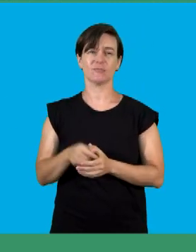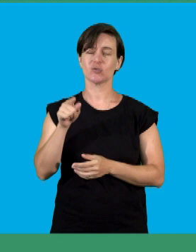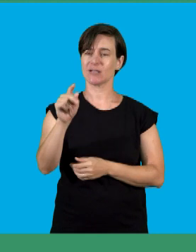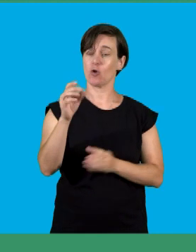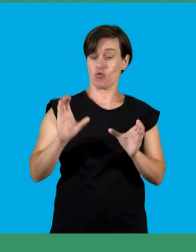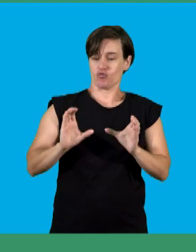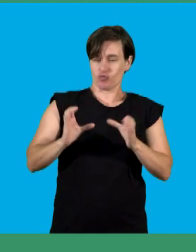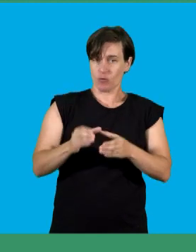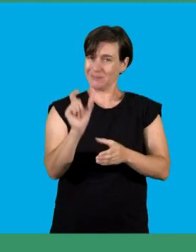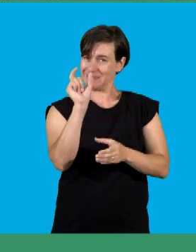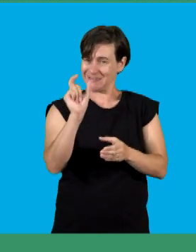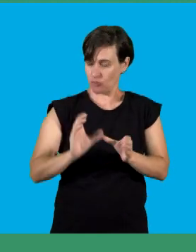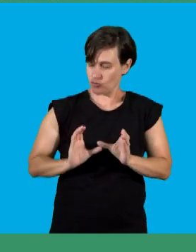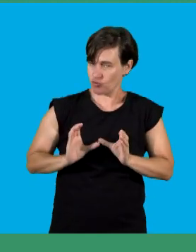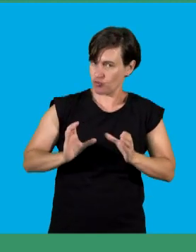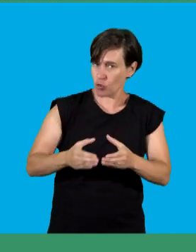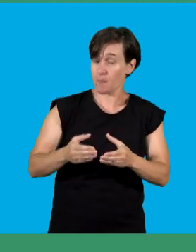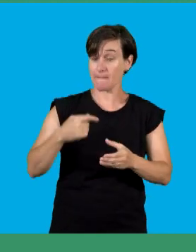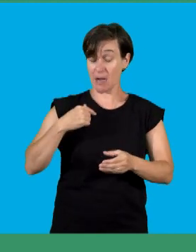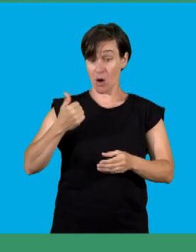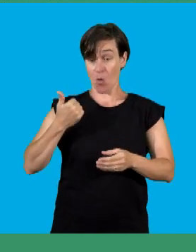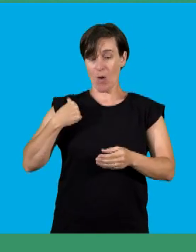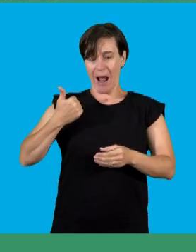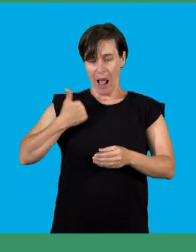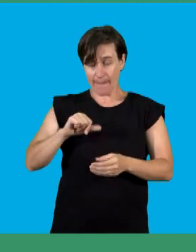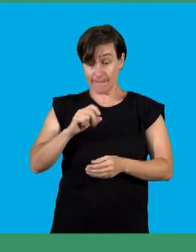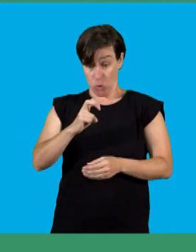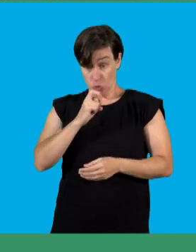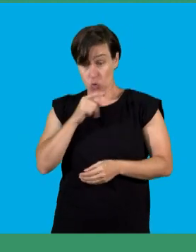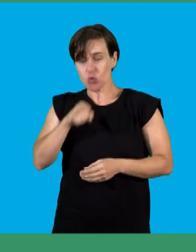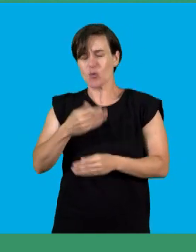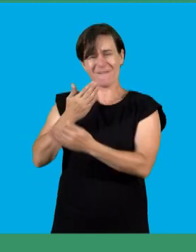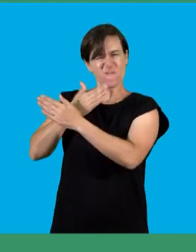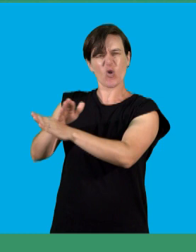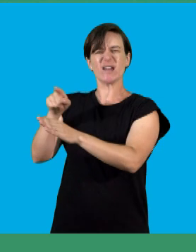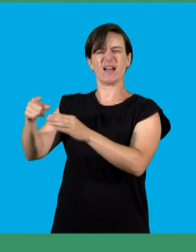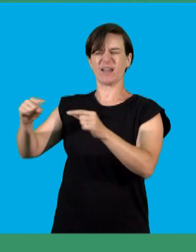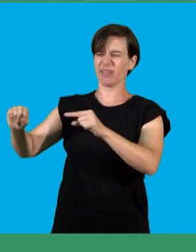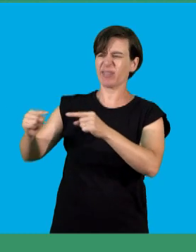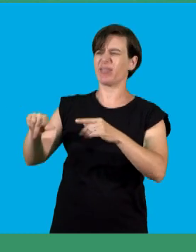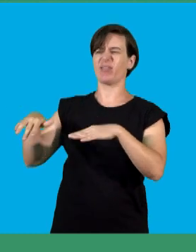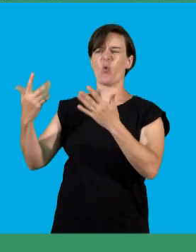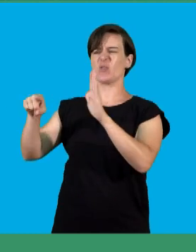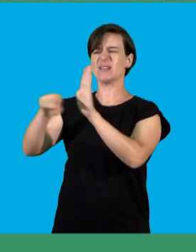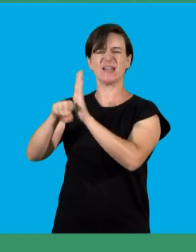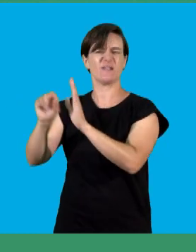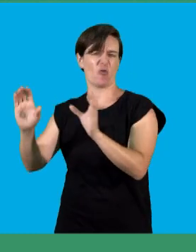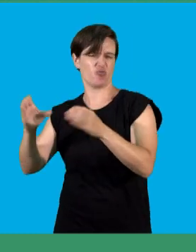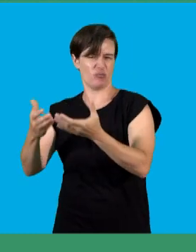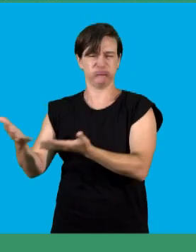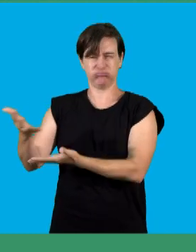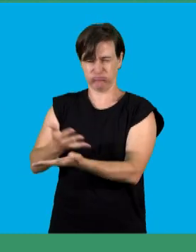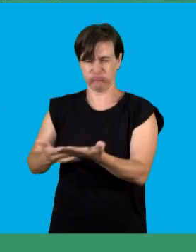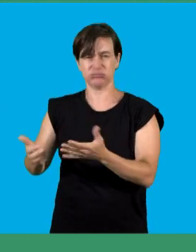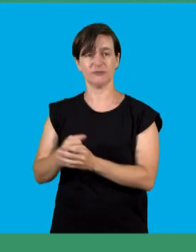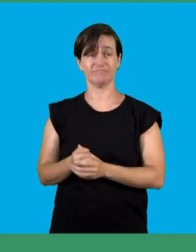nominal group technique. However, we use it to avoid the disadvantages of group discussions. You will understand what we mean by that. It